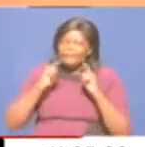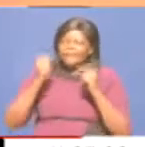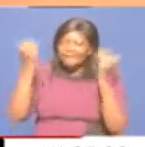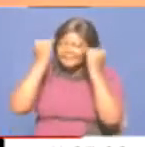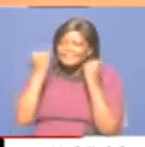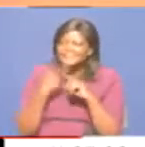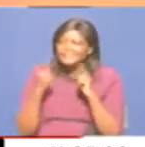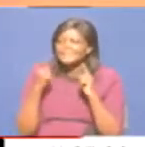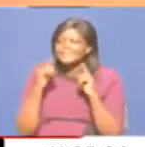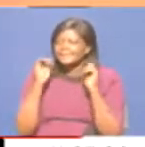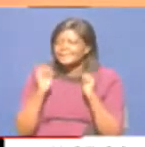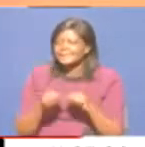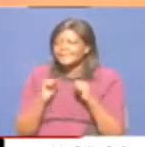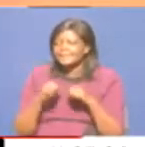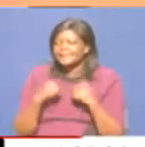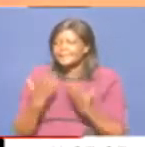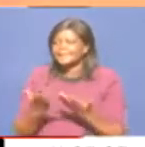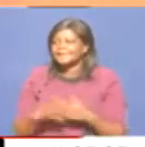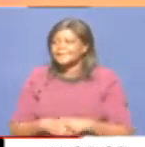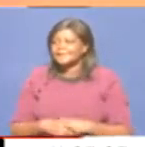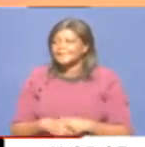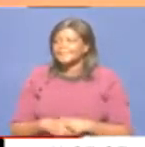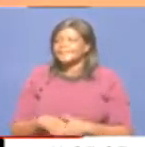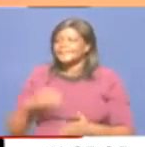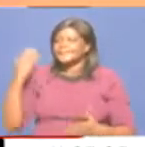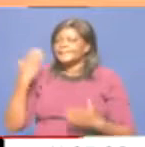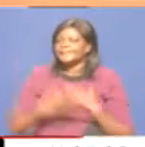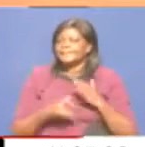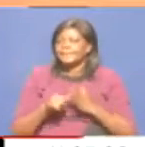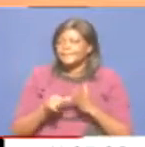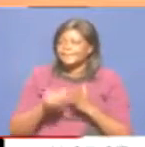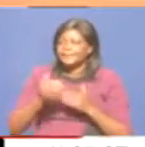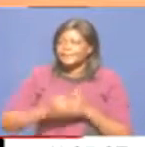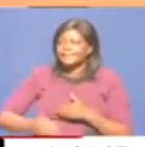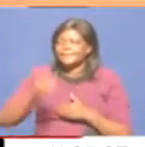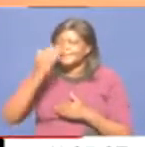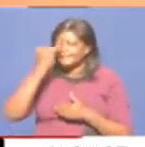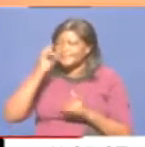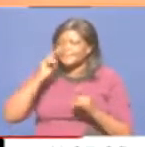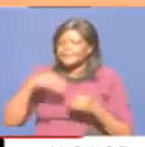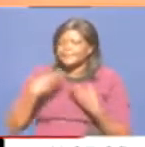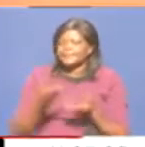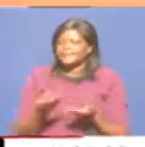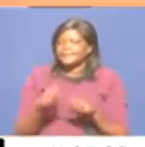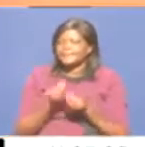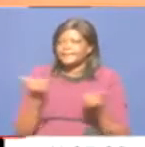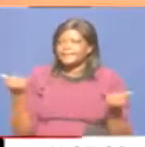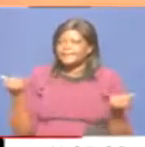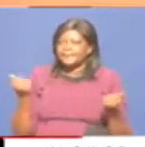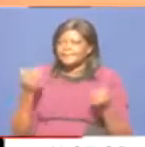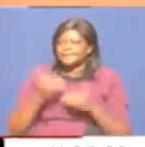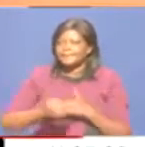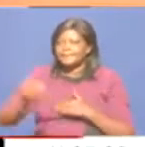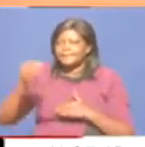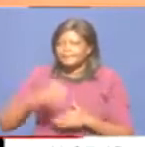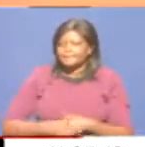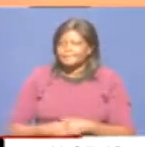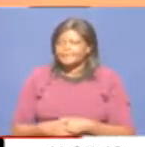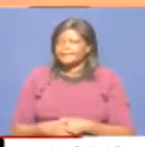how do we now stop this problem going forward? Because we have to offer a solution. Going forward, and this is what we are